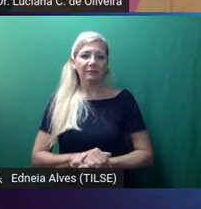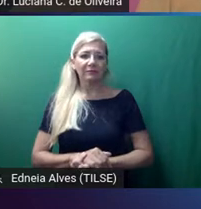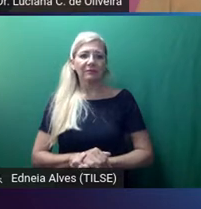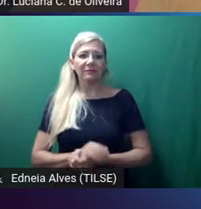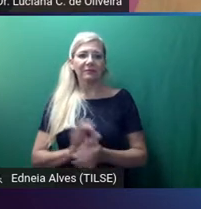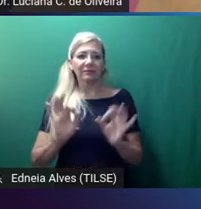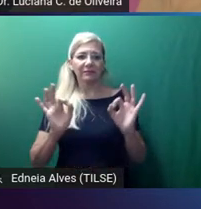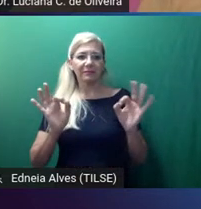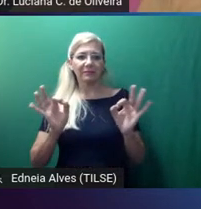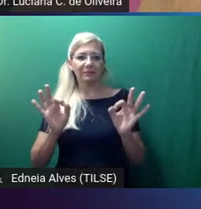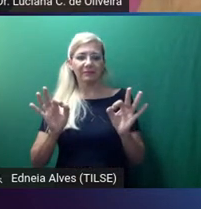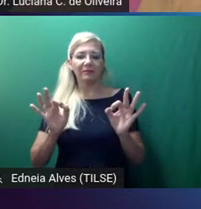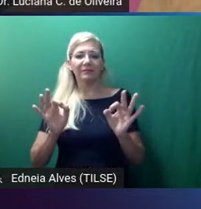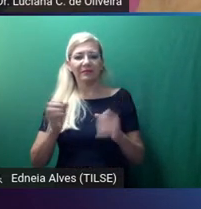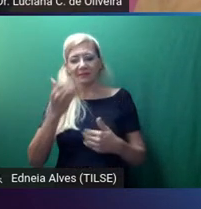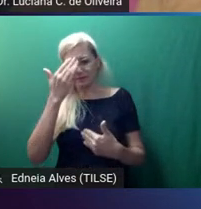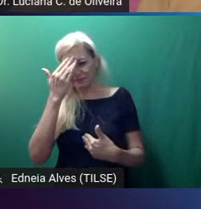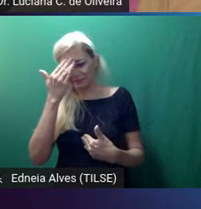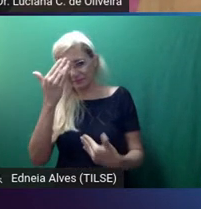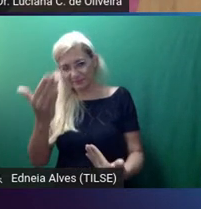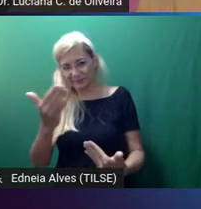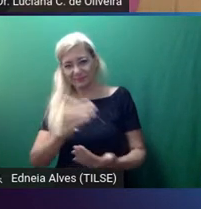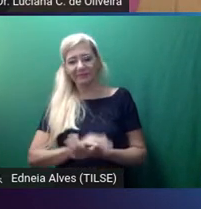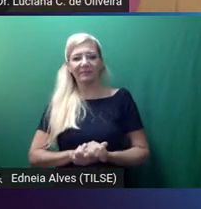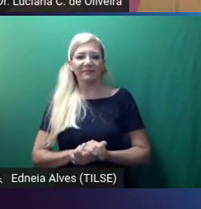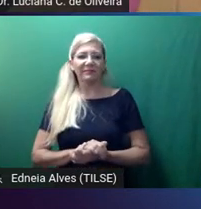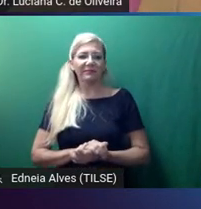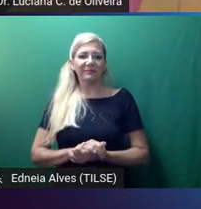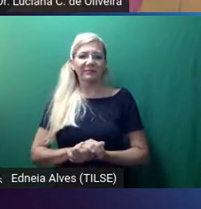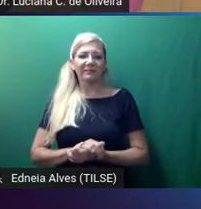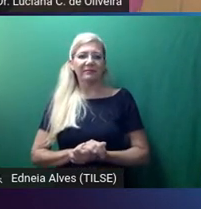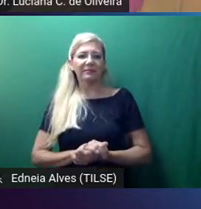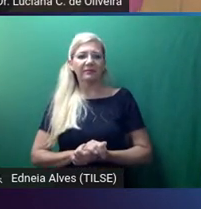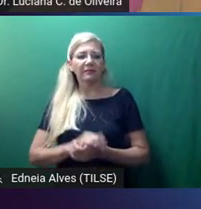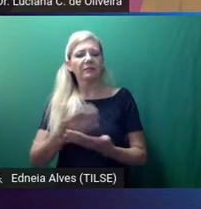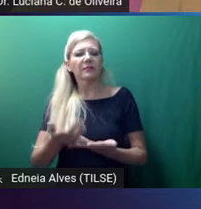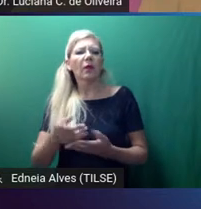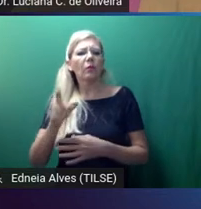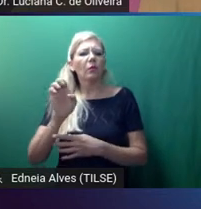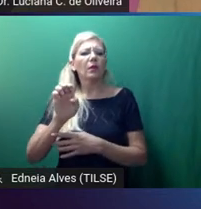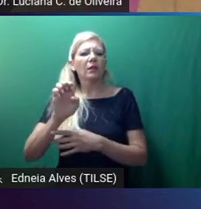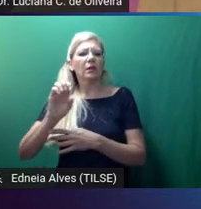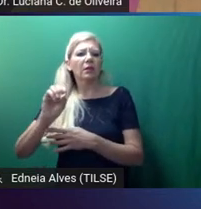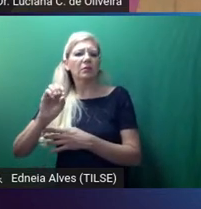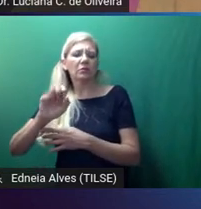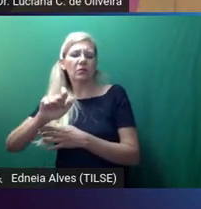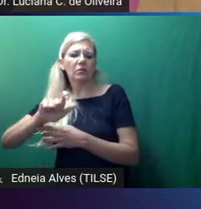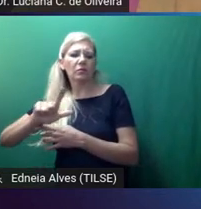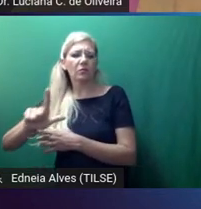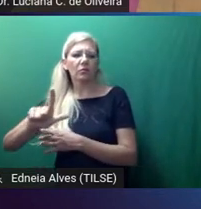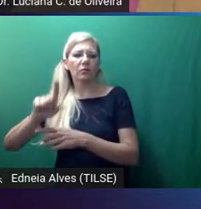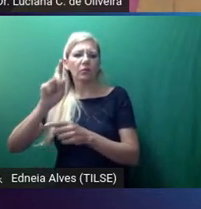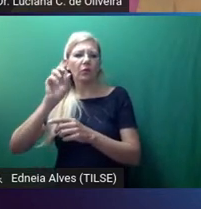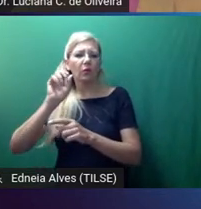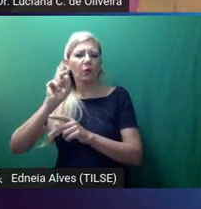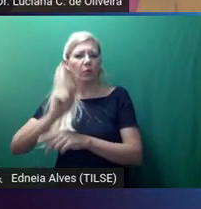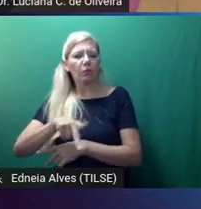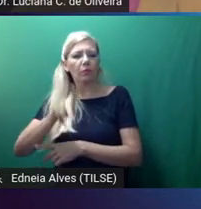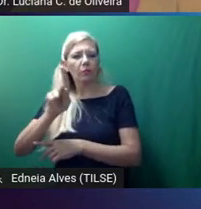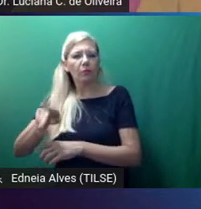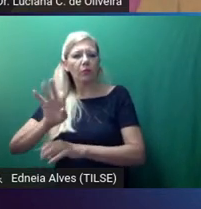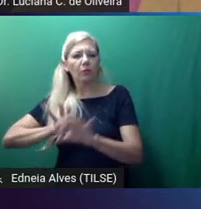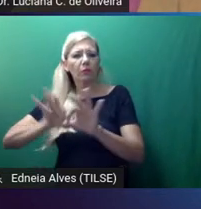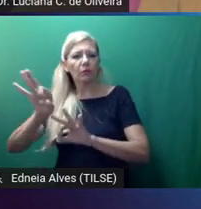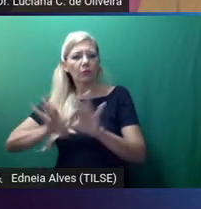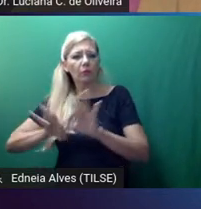Yes, there you go. Thank you so much. So how do we prepare ESOL teachers to challenge and dismantle systemic racism and